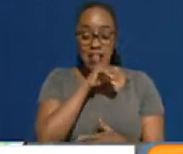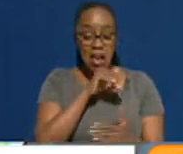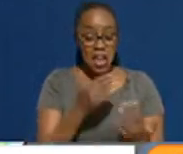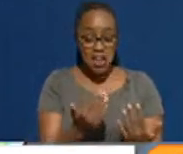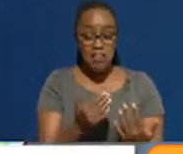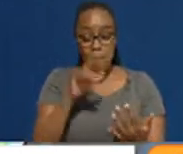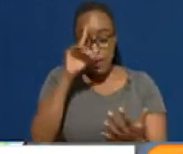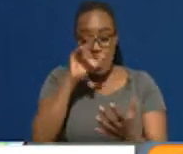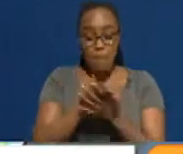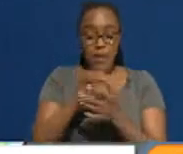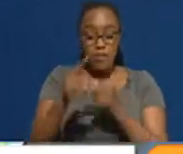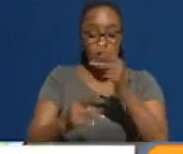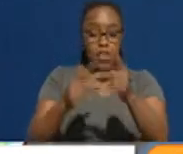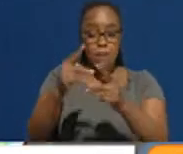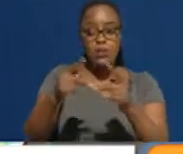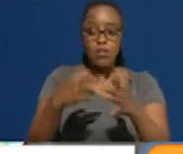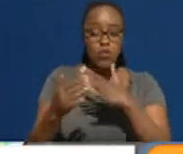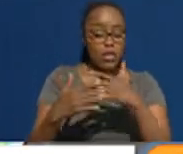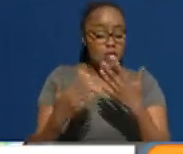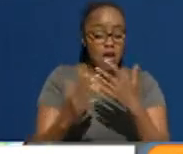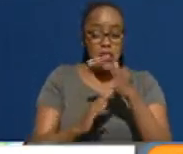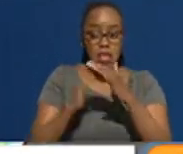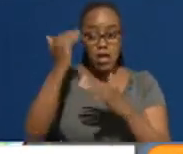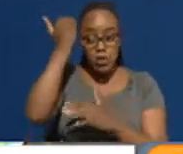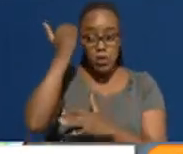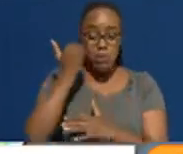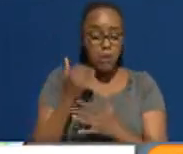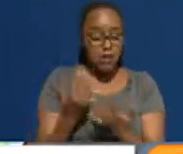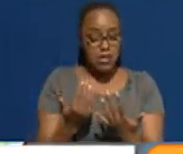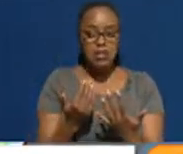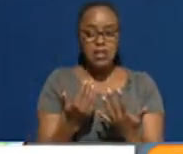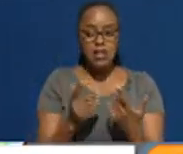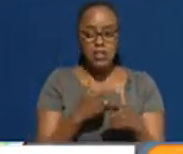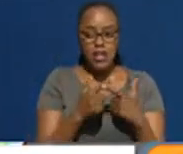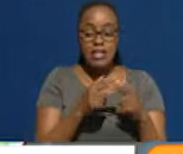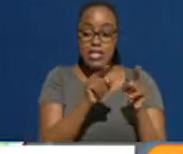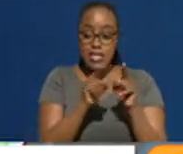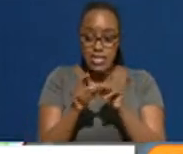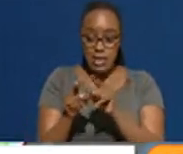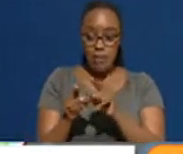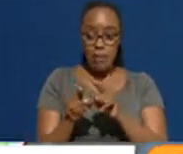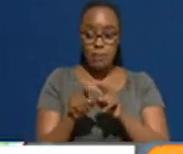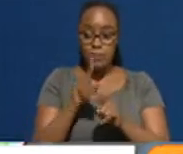says, I believe in the process. We're going to the Supreme Court. I have a good case. You remain calm. Because then